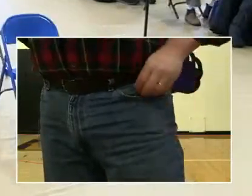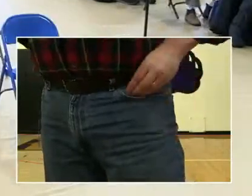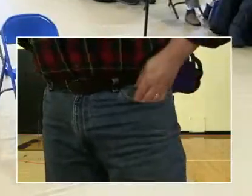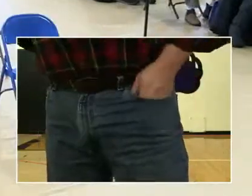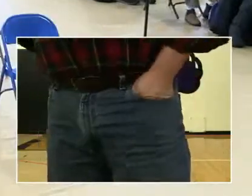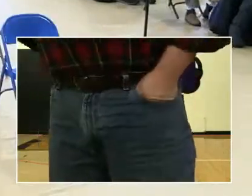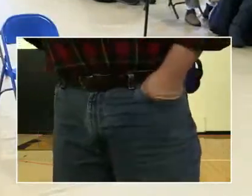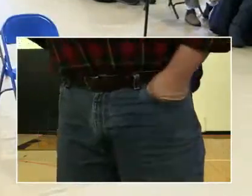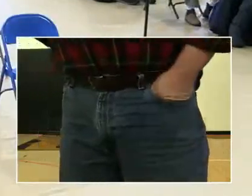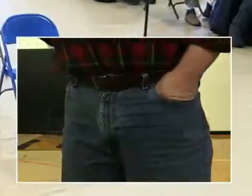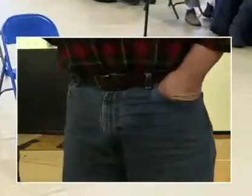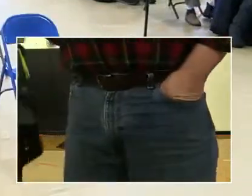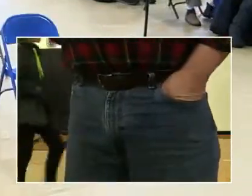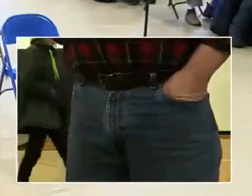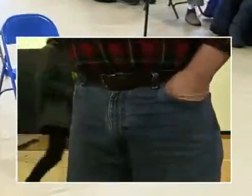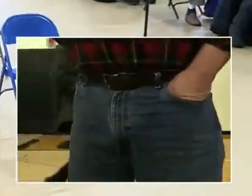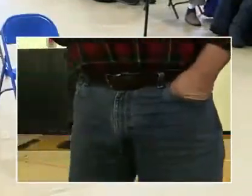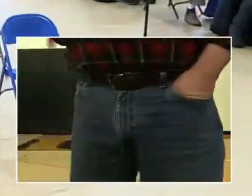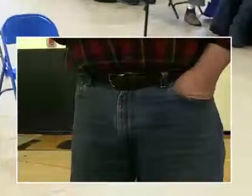than this number